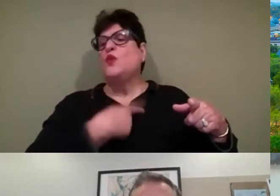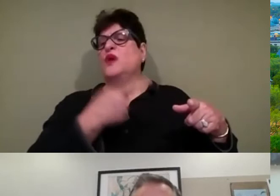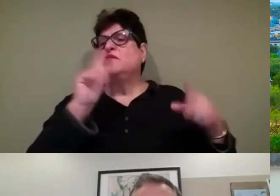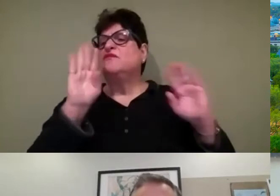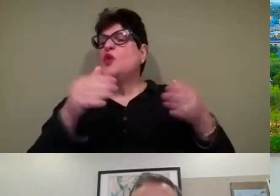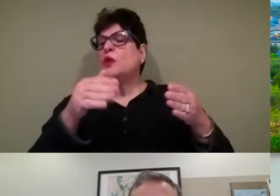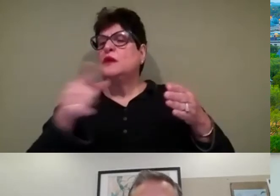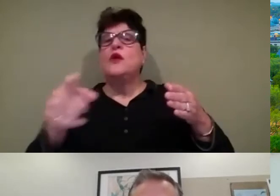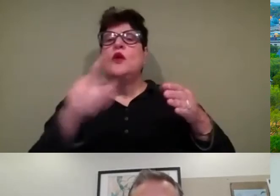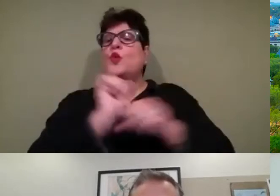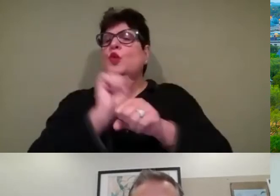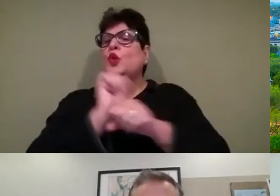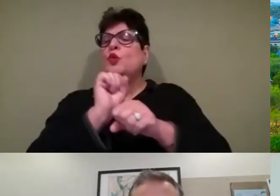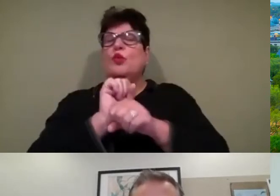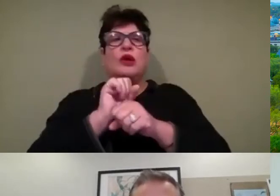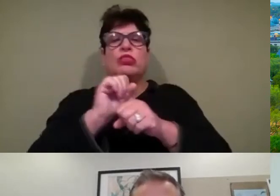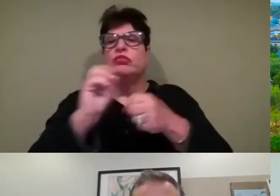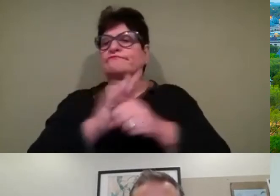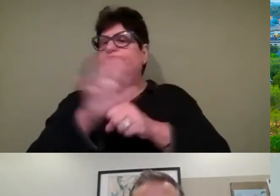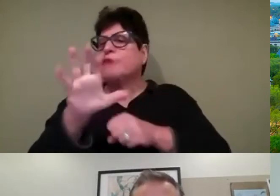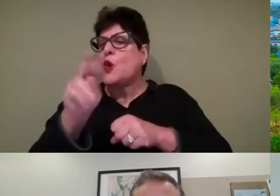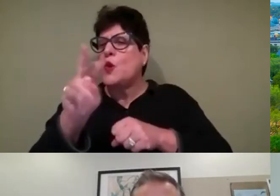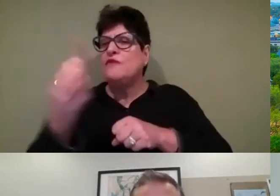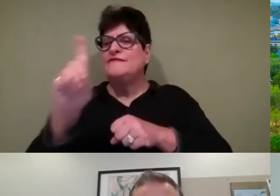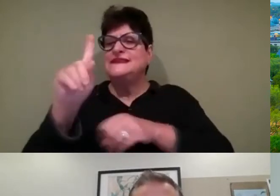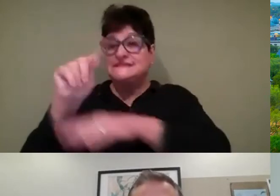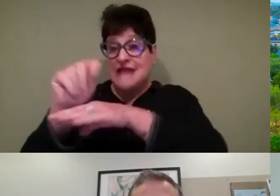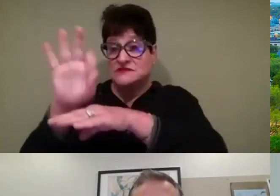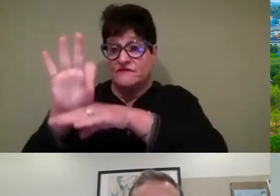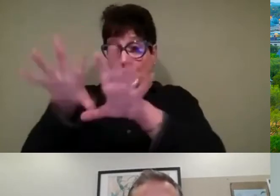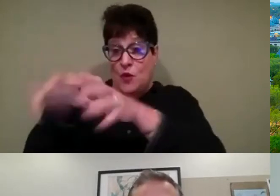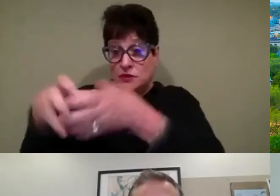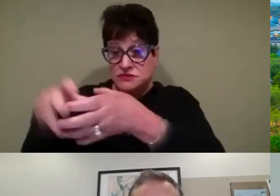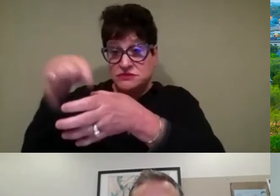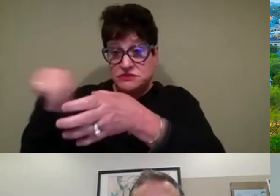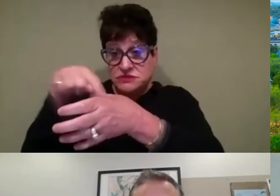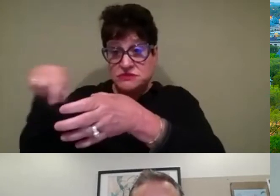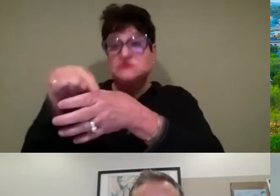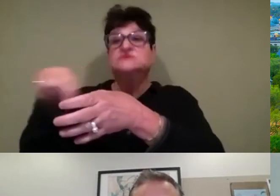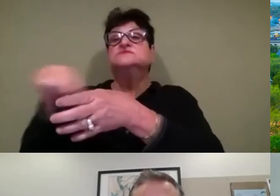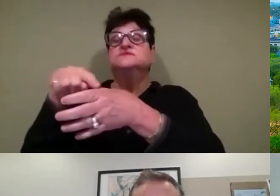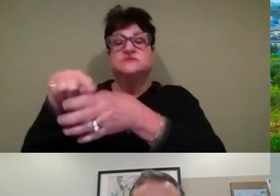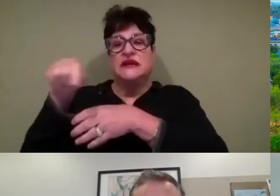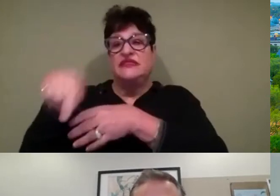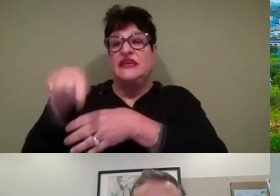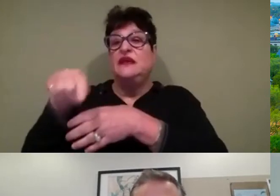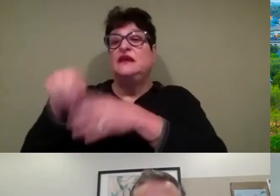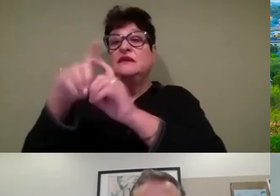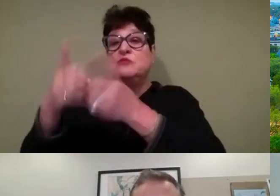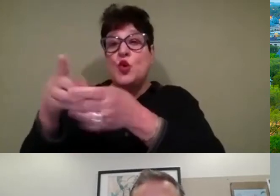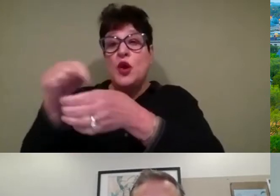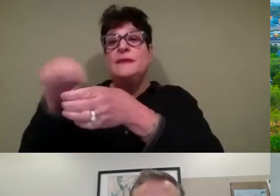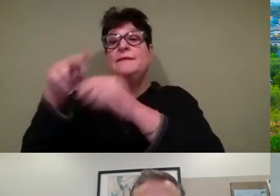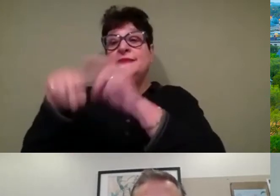We've been working with the COVID task force, which has included Director Bond's department, the building